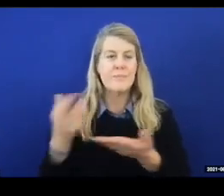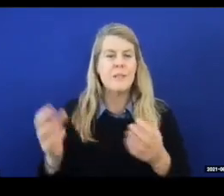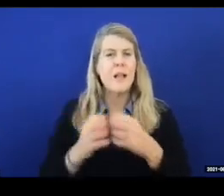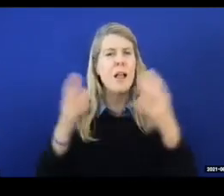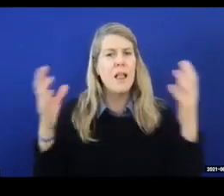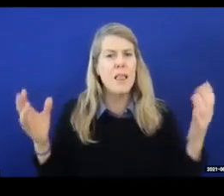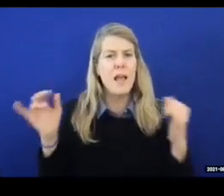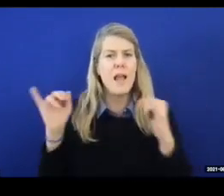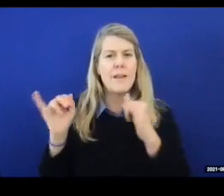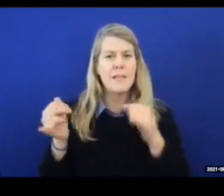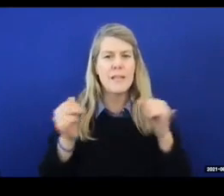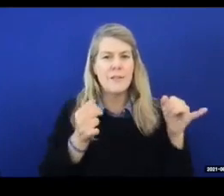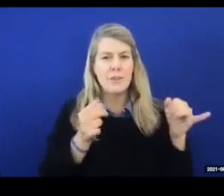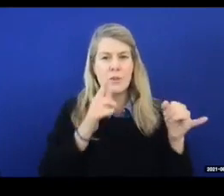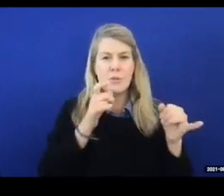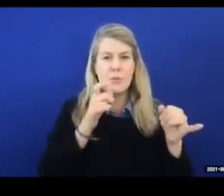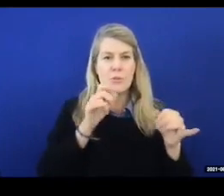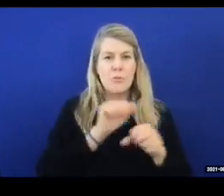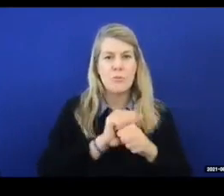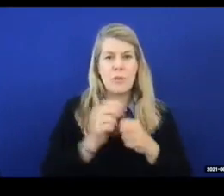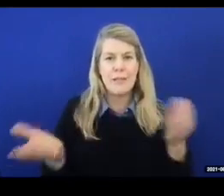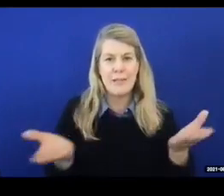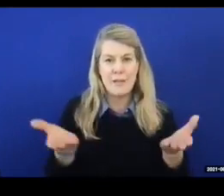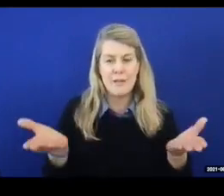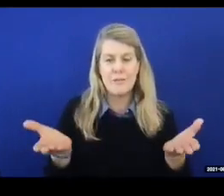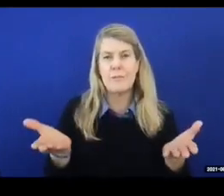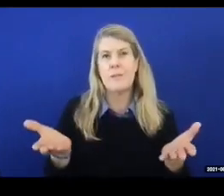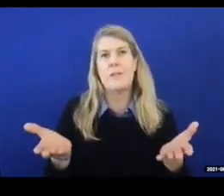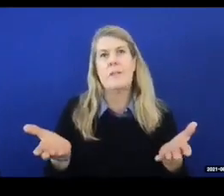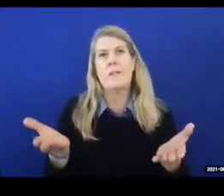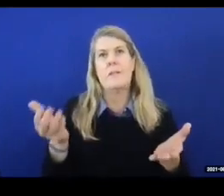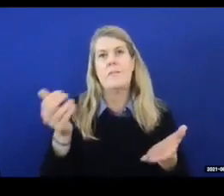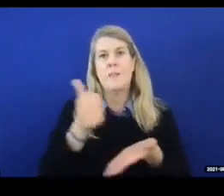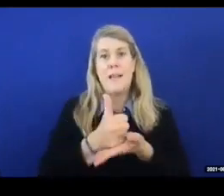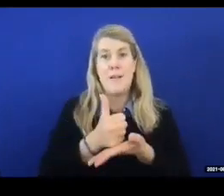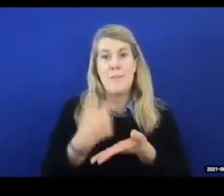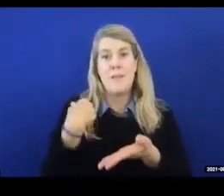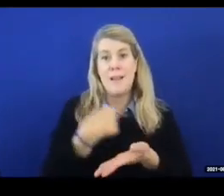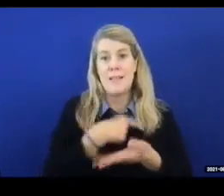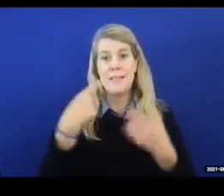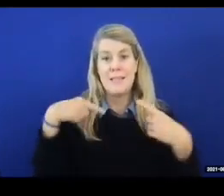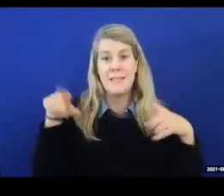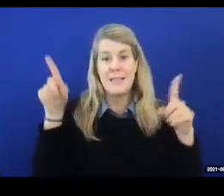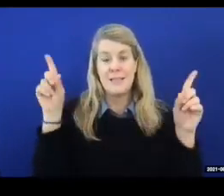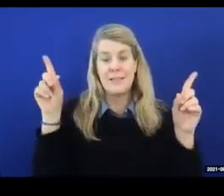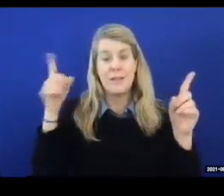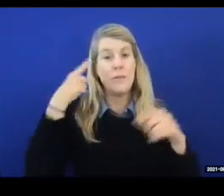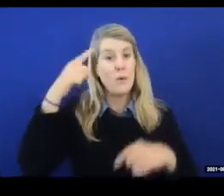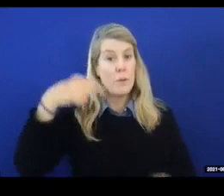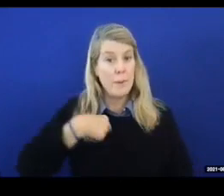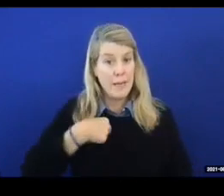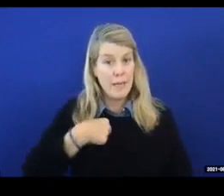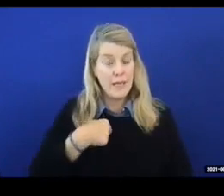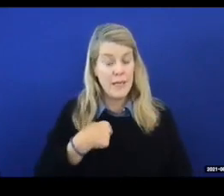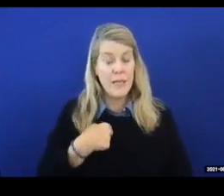there's a lot of individuals who are working here to help the students succeed. And for me,